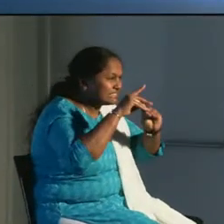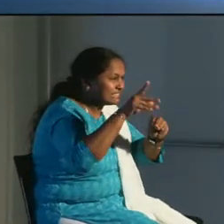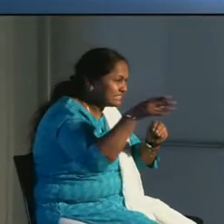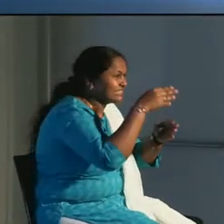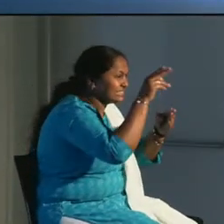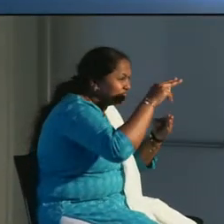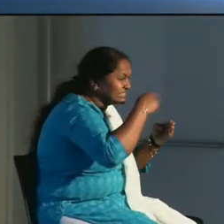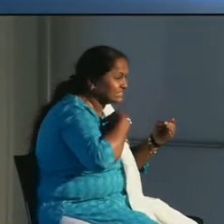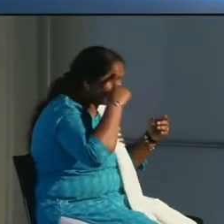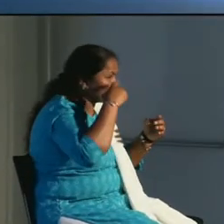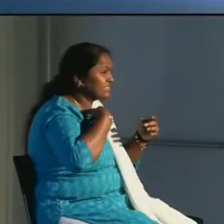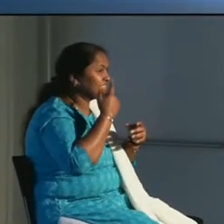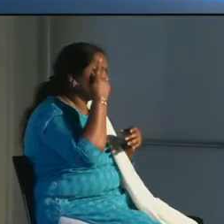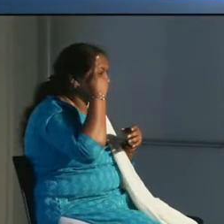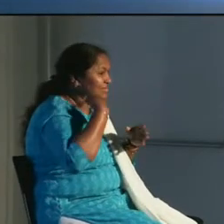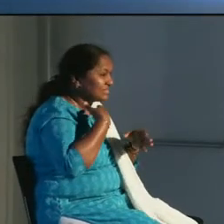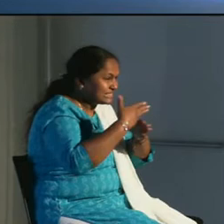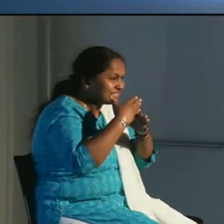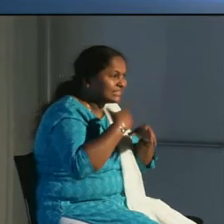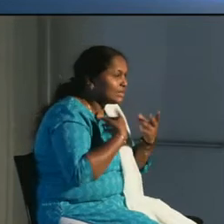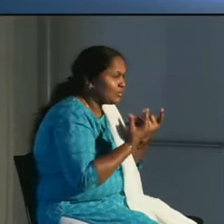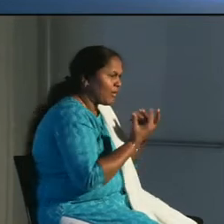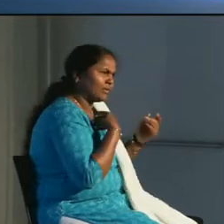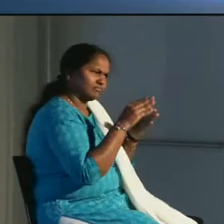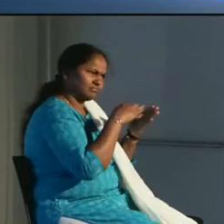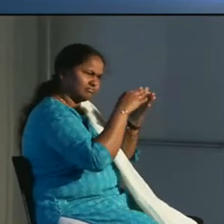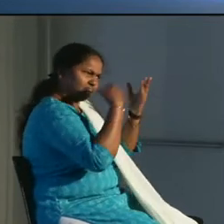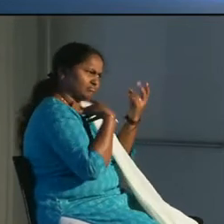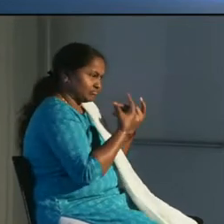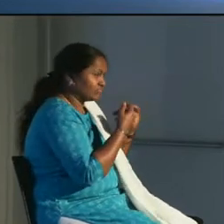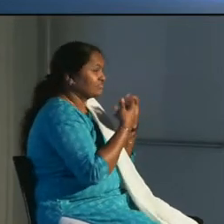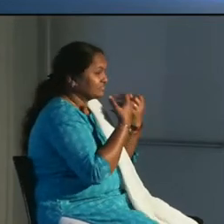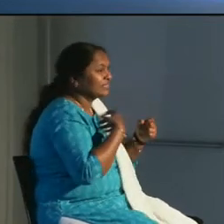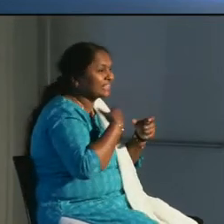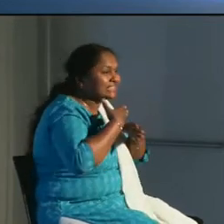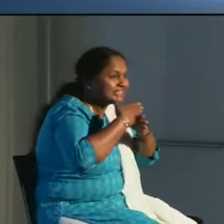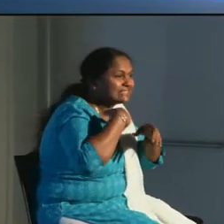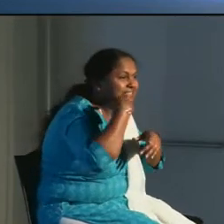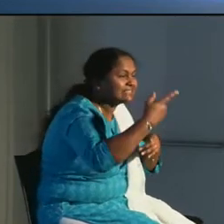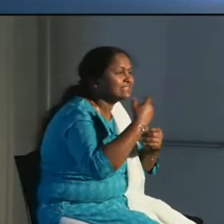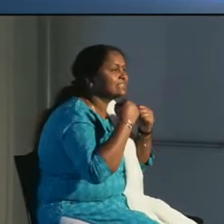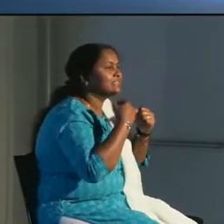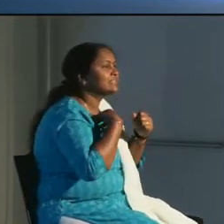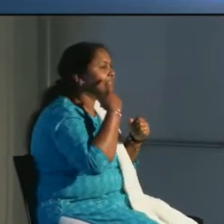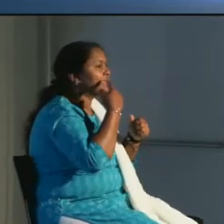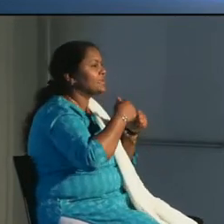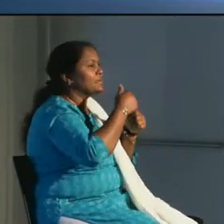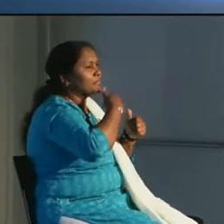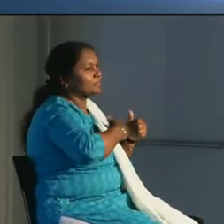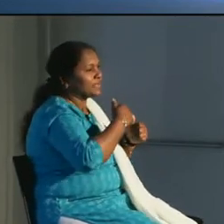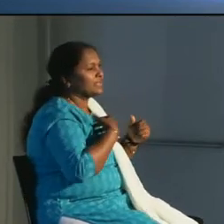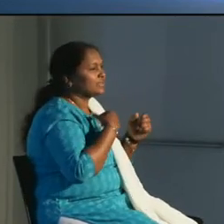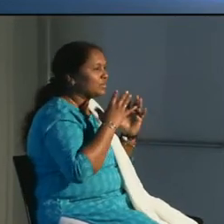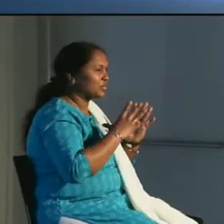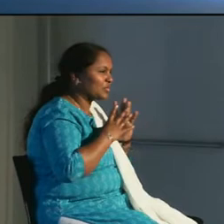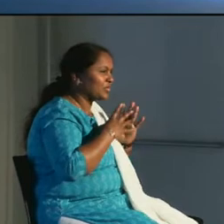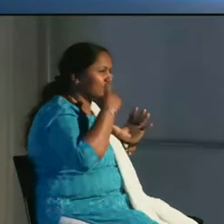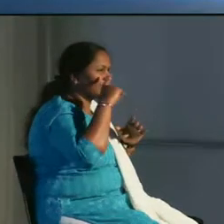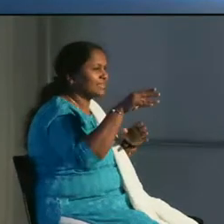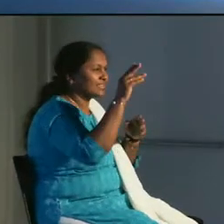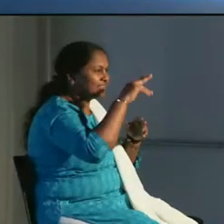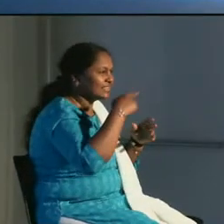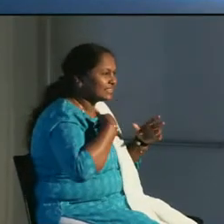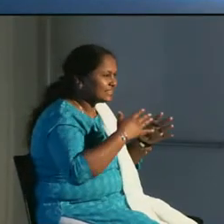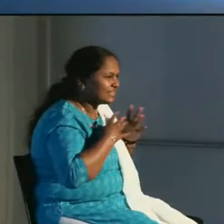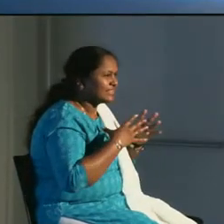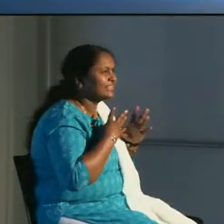share that sort of knowledge because I'm a very quick worker. And I'm also impatient and I cannot wait for someone to make a